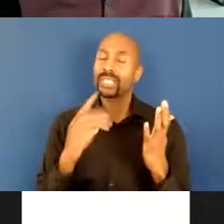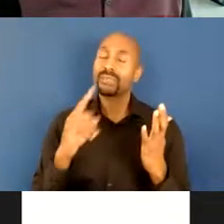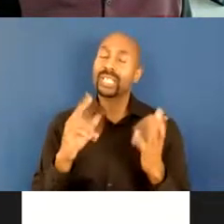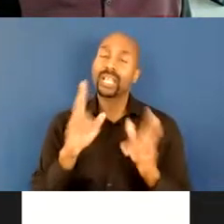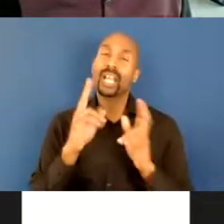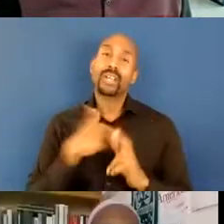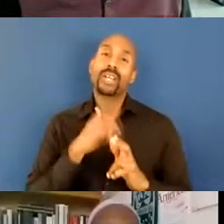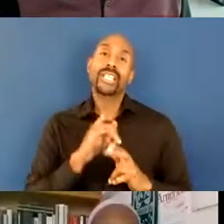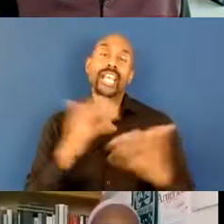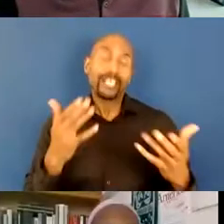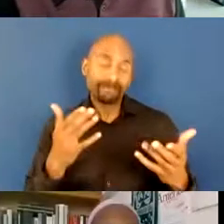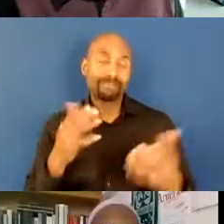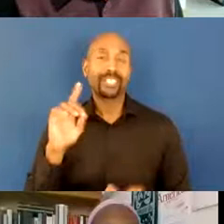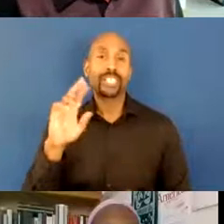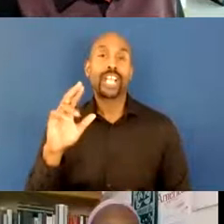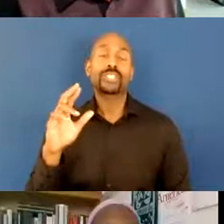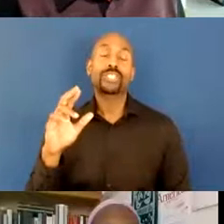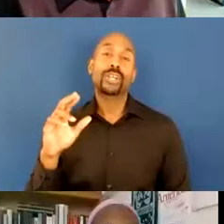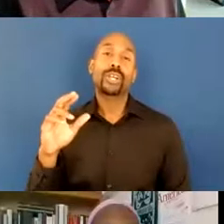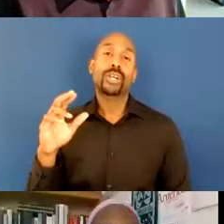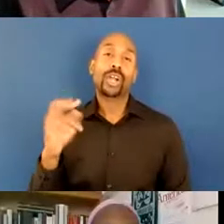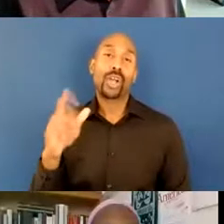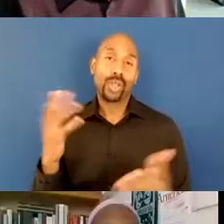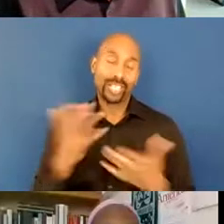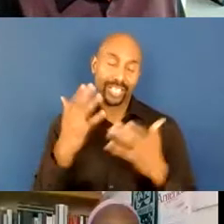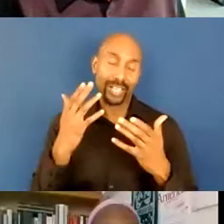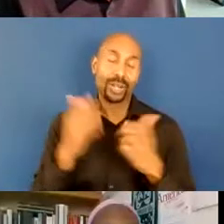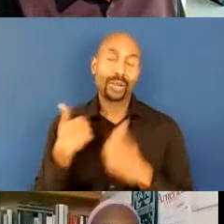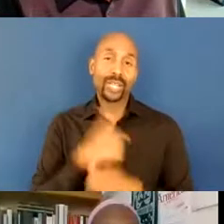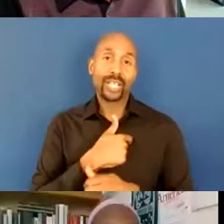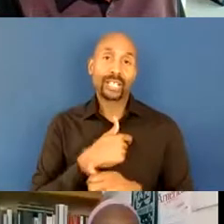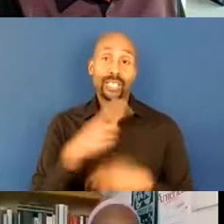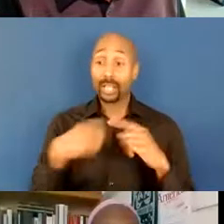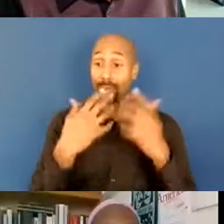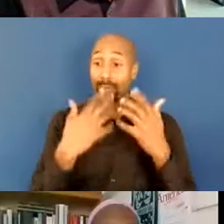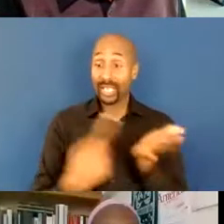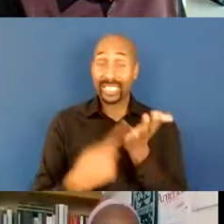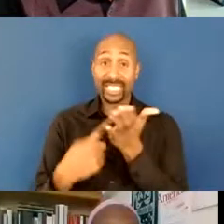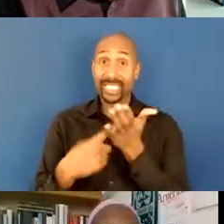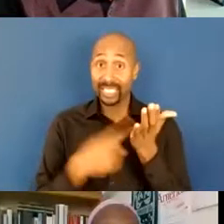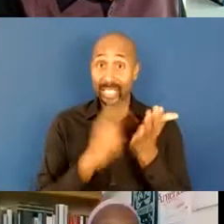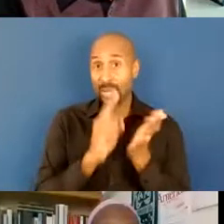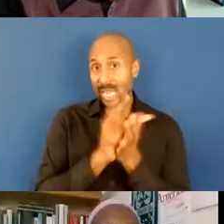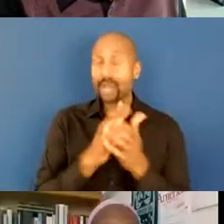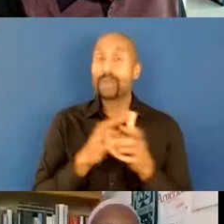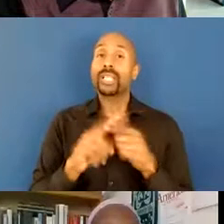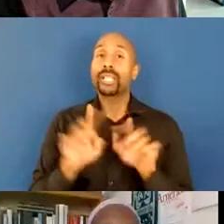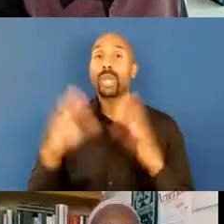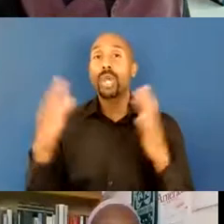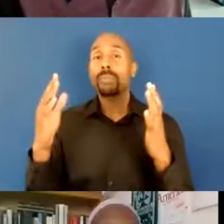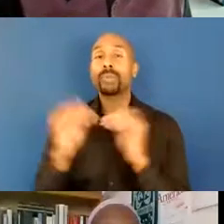about a half an hour of her presentation, we open up the floor to two discussants, esteemed Professor Randy